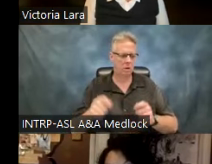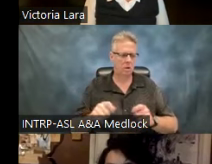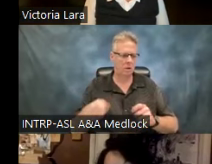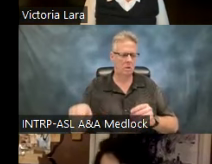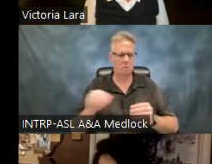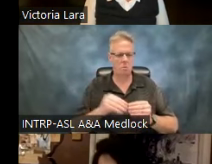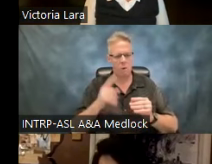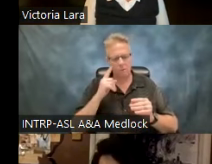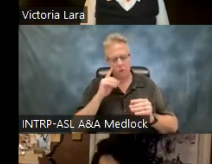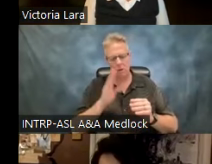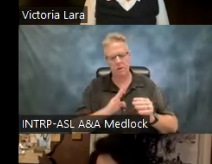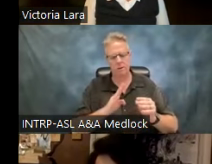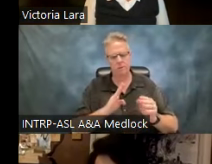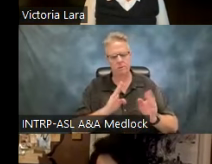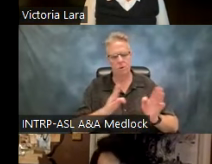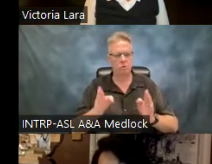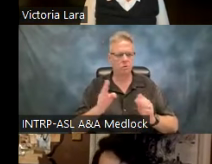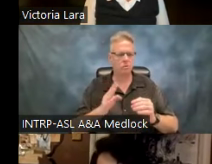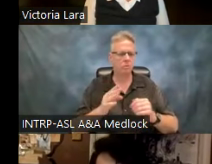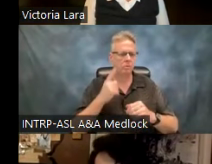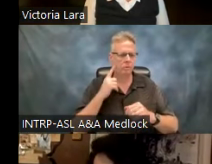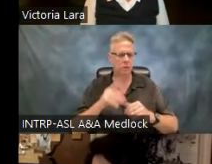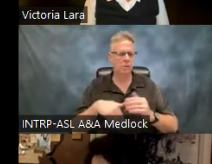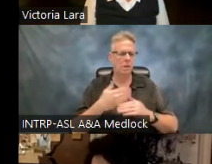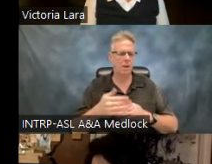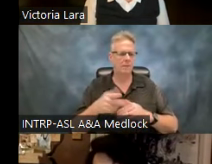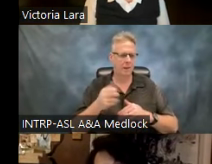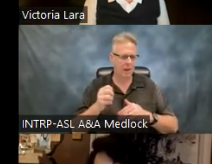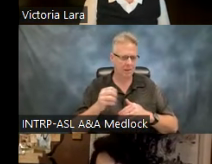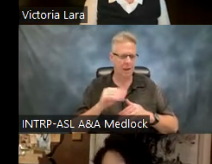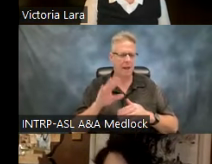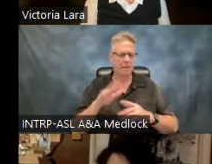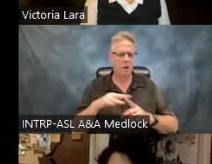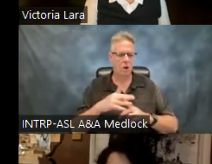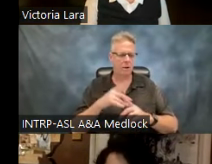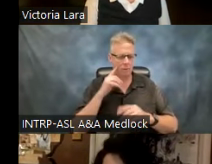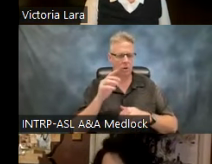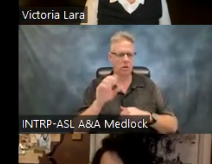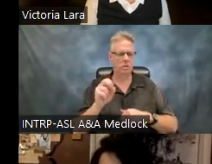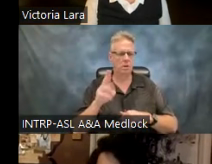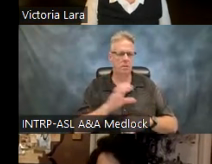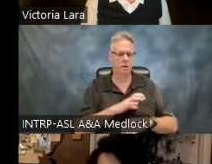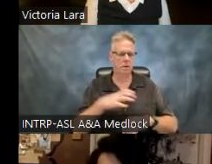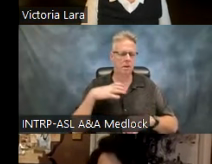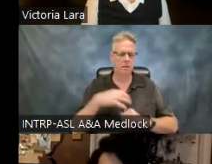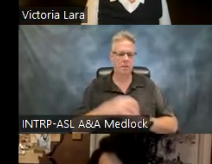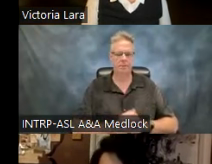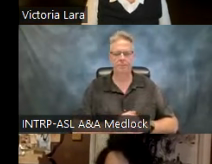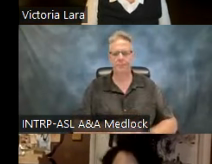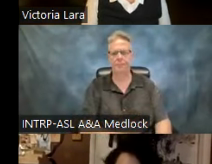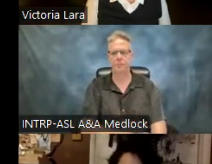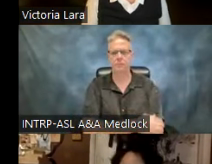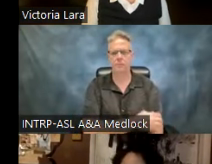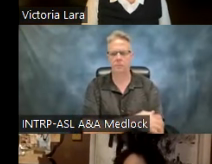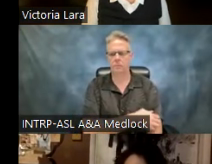the structure of the next phase and the content of the subcommittees themselves, if that's how we want them organized.